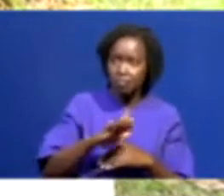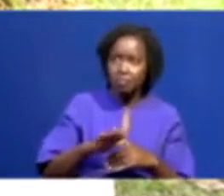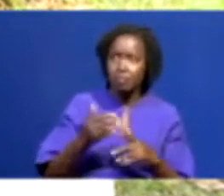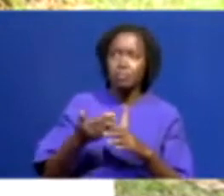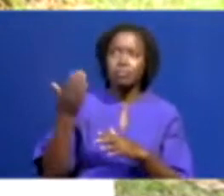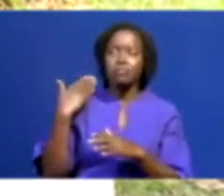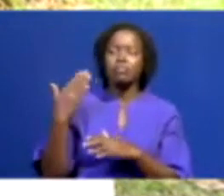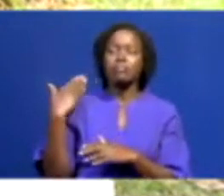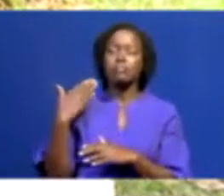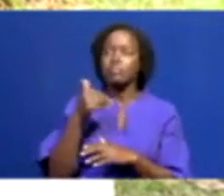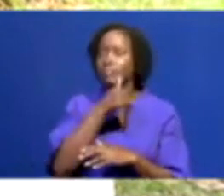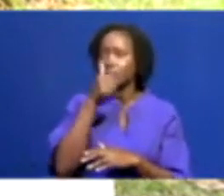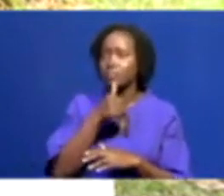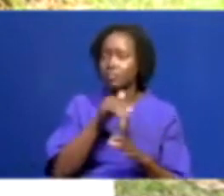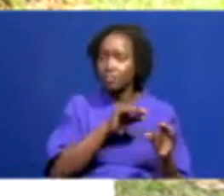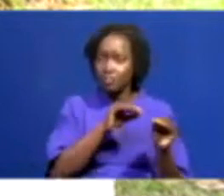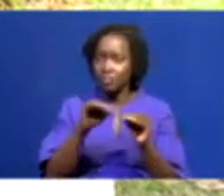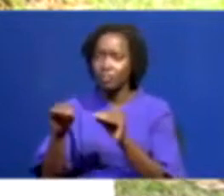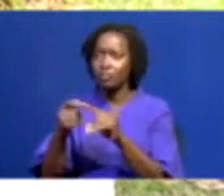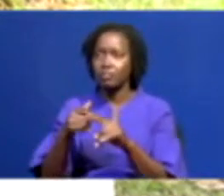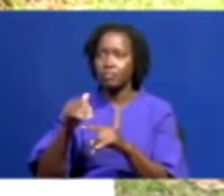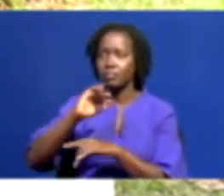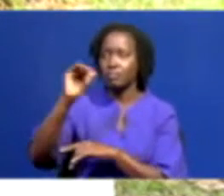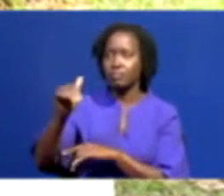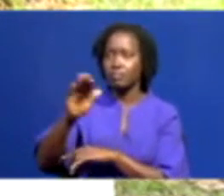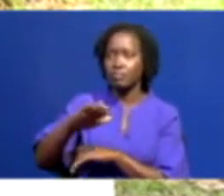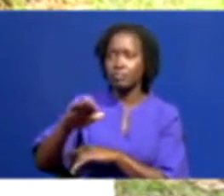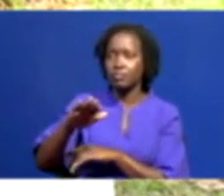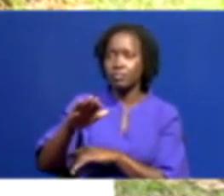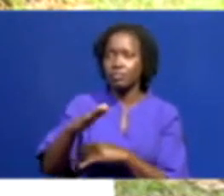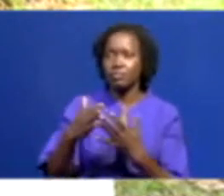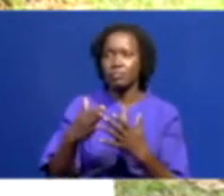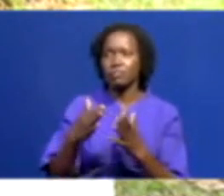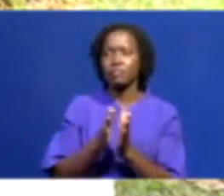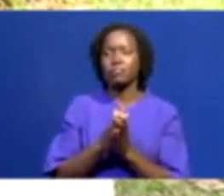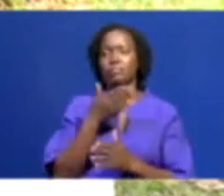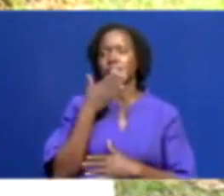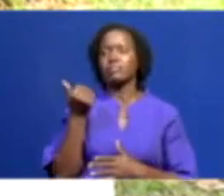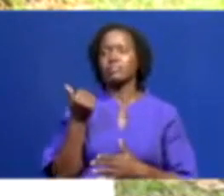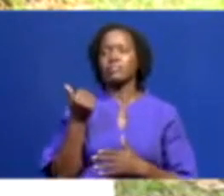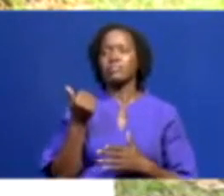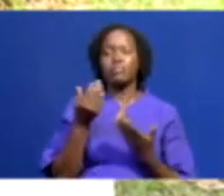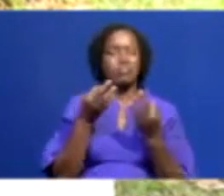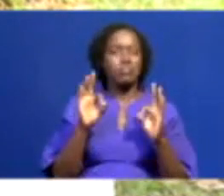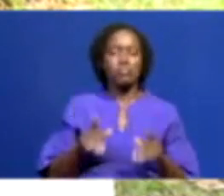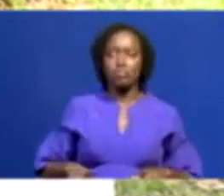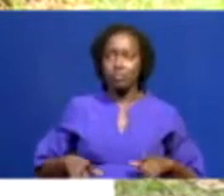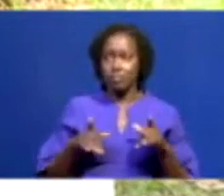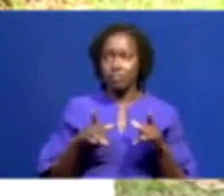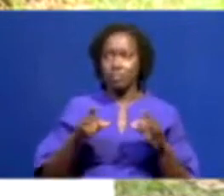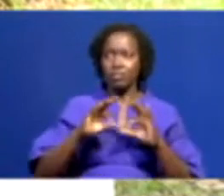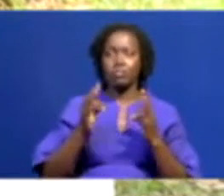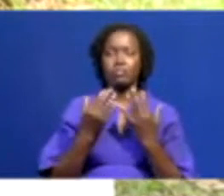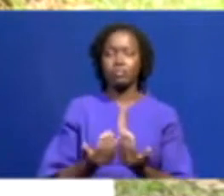backgrounds, wanting to move out of the urban areas into an area where they can have a better way of life for their family, for